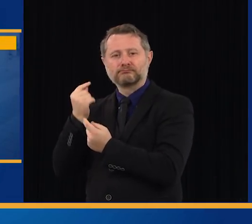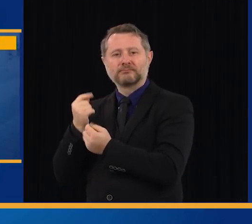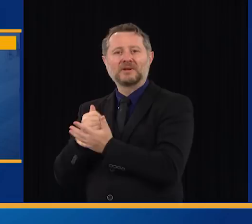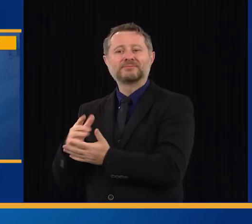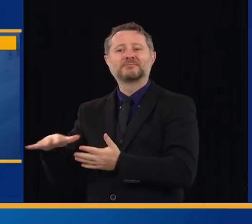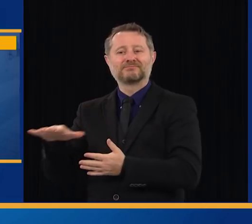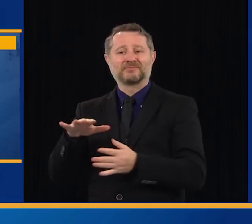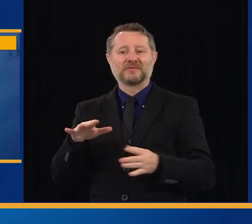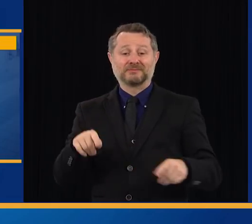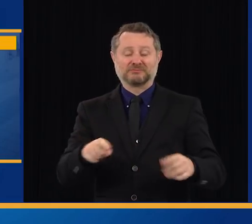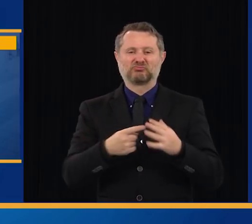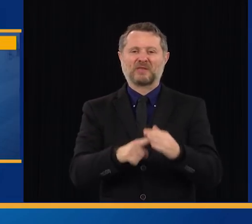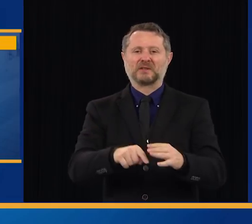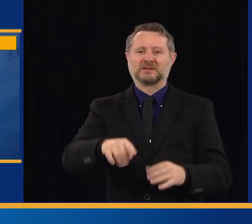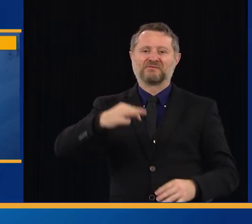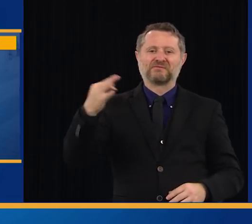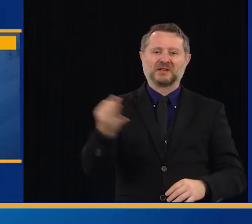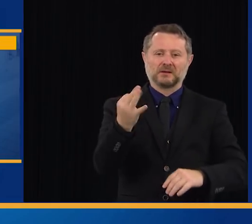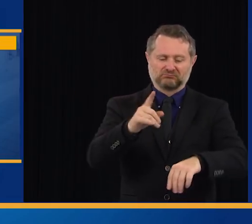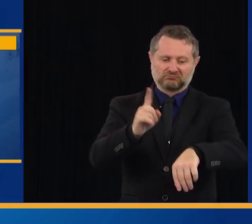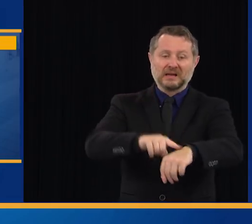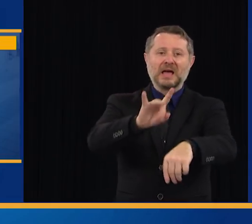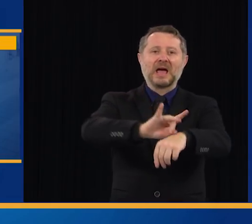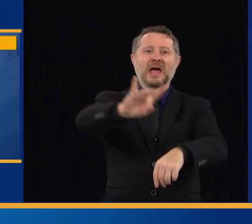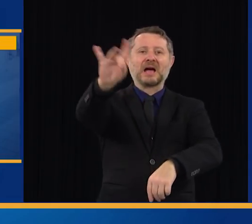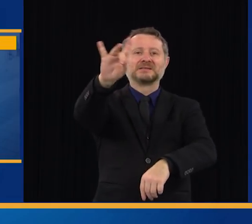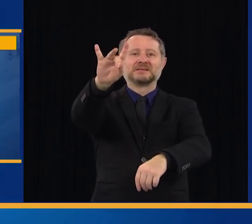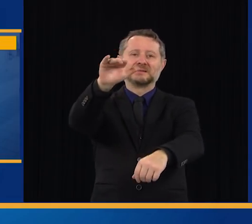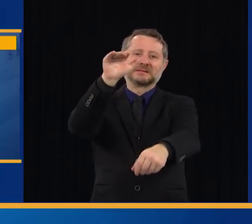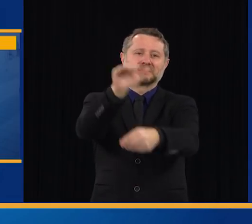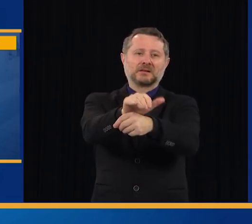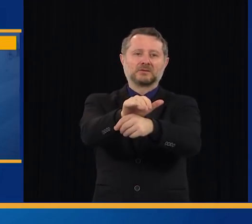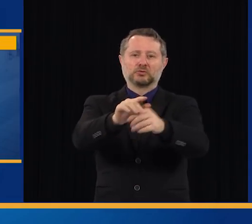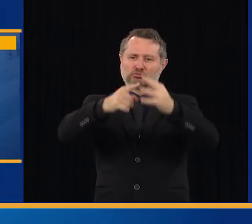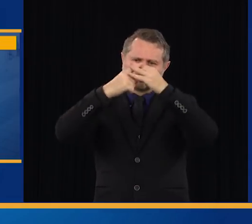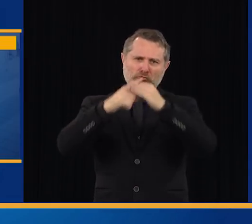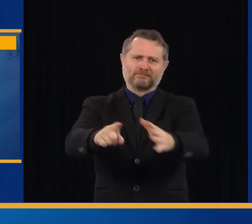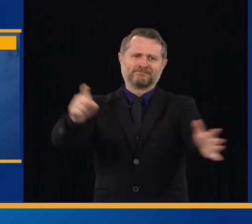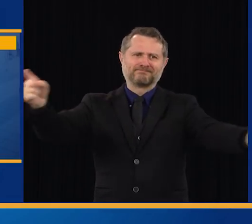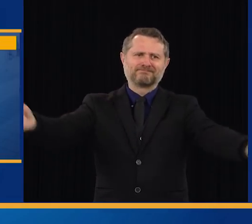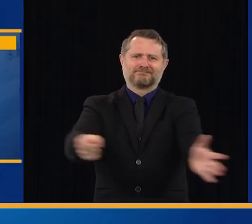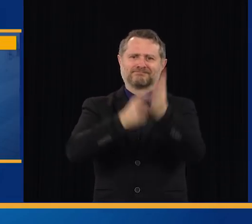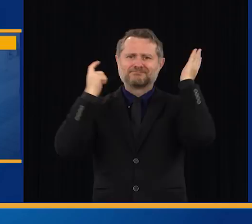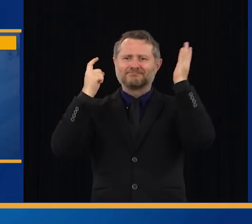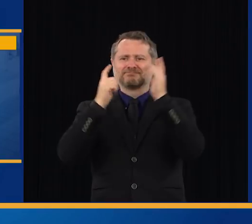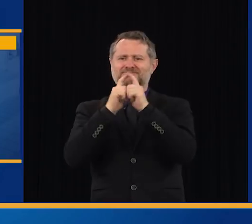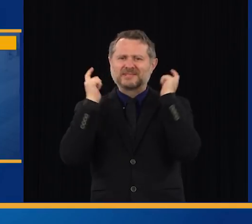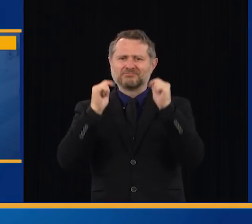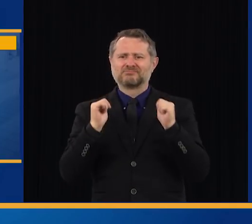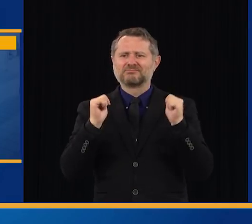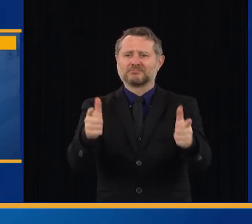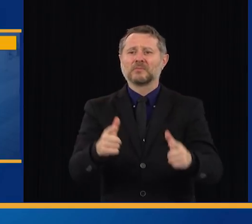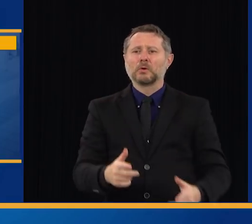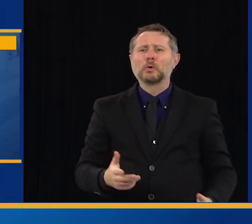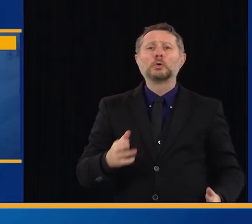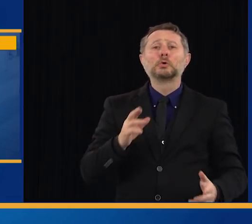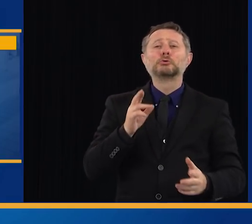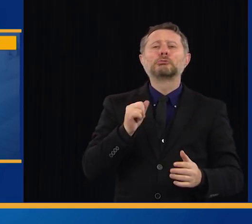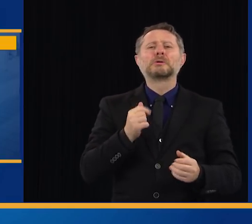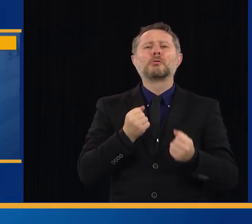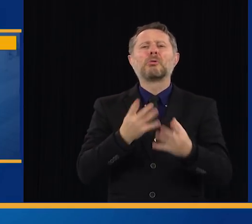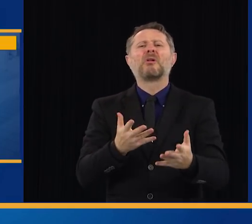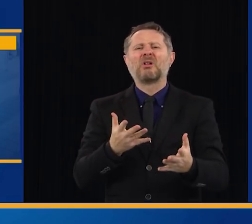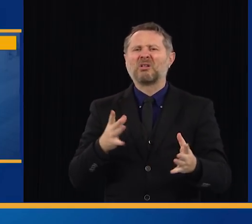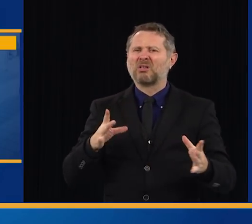8 p.m. Ultimately, what determines the rate of infection? You do, and I